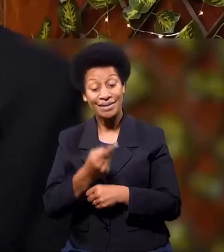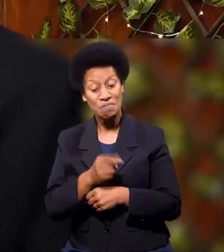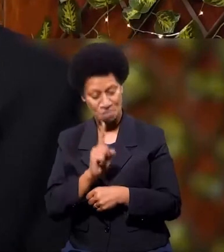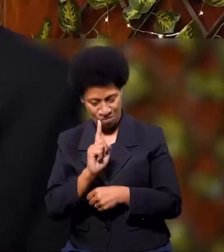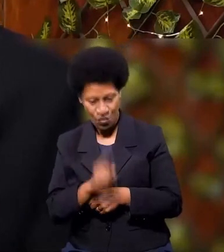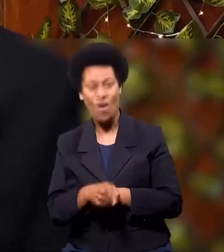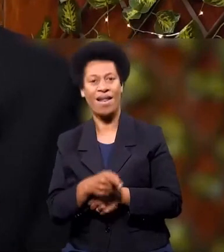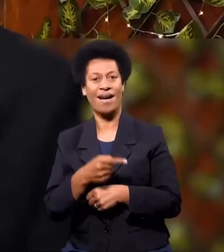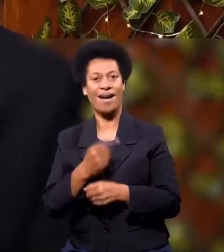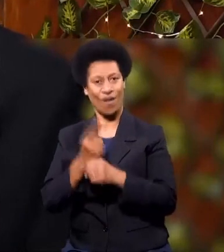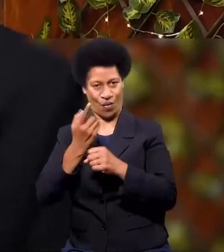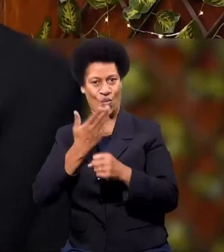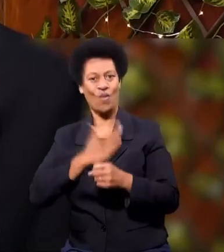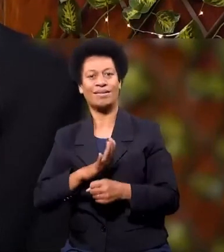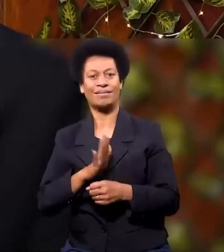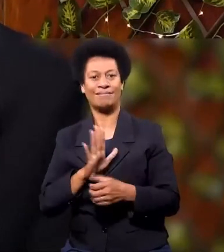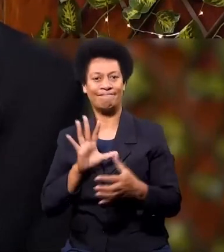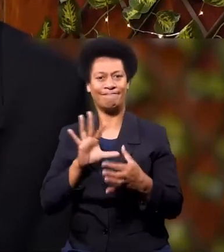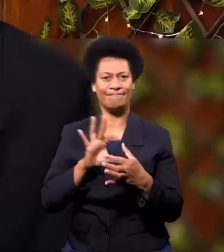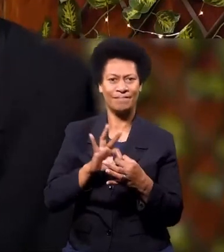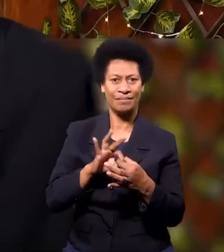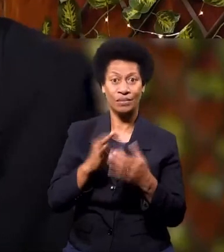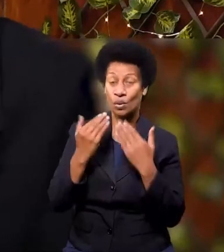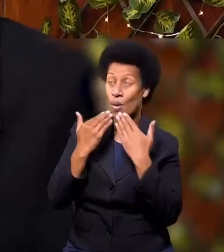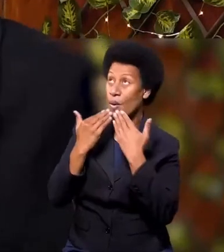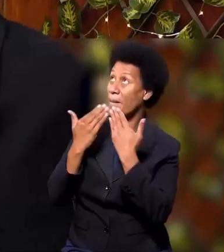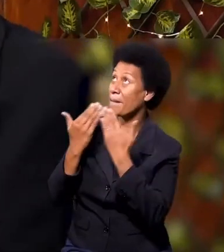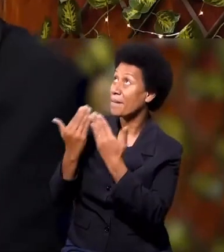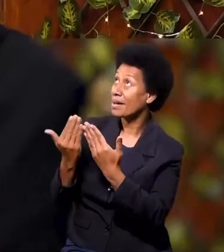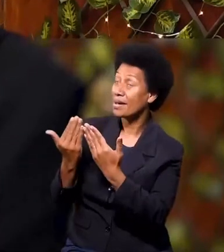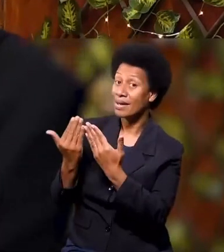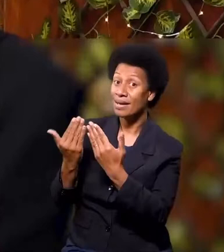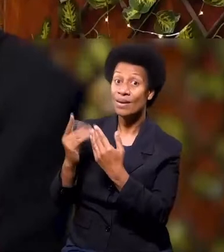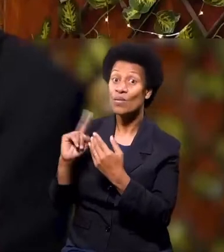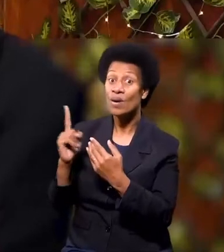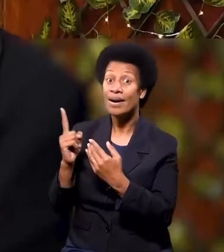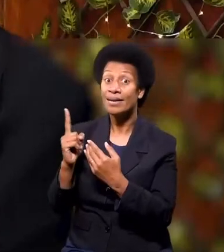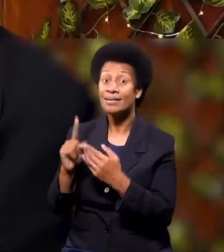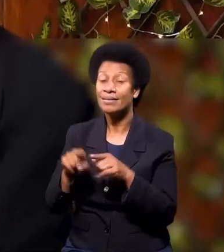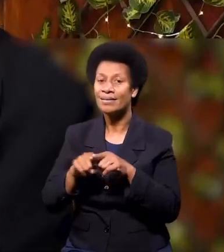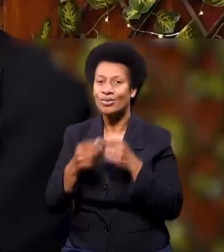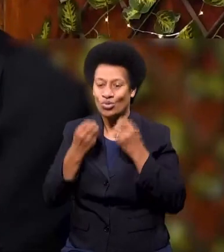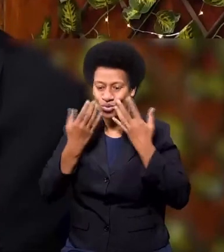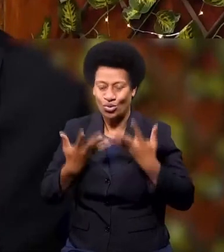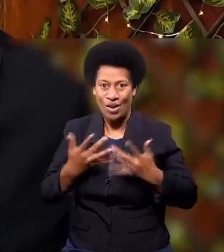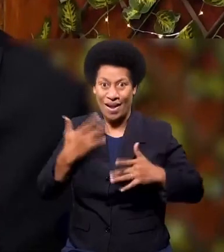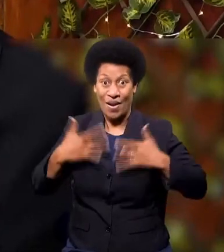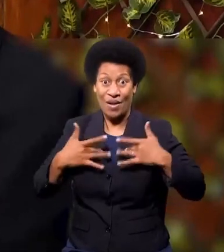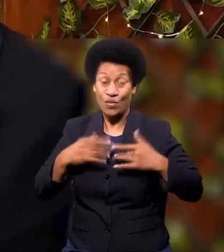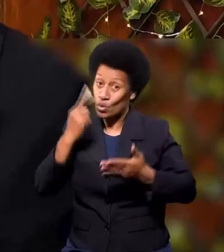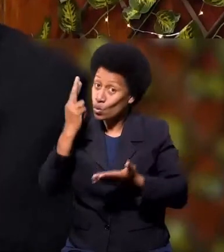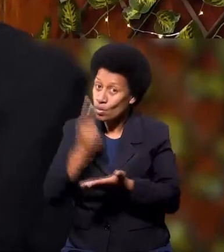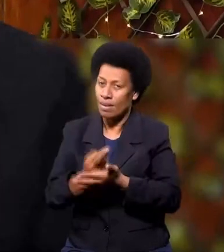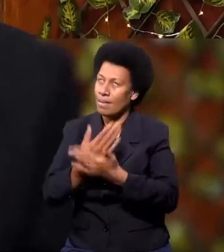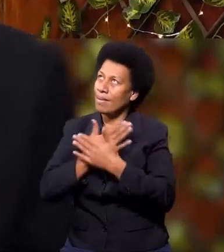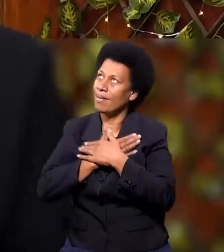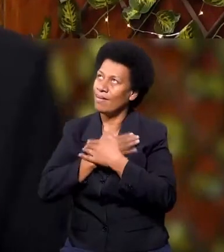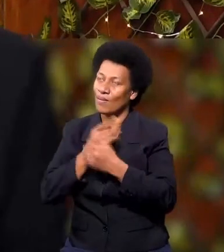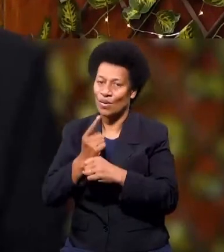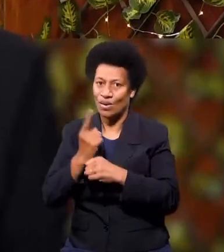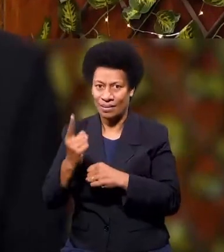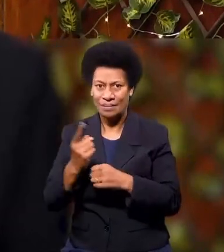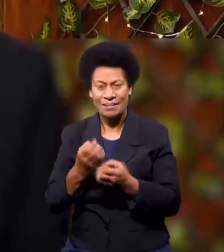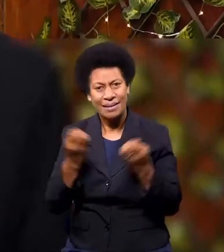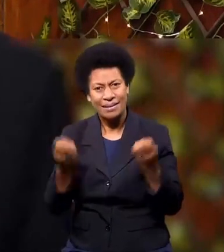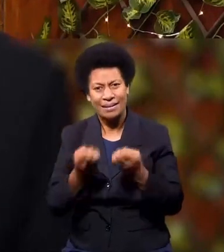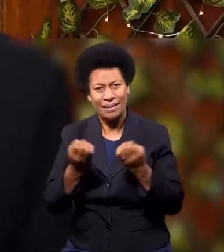God. Amen. But our obedience can only be manifested in our lives if we truly love Him. Amen. So to our viewers, we